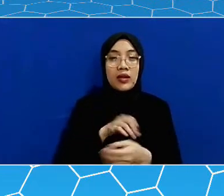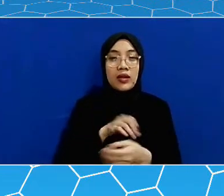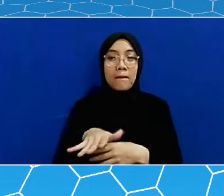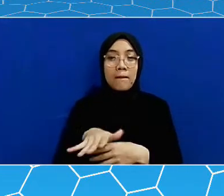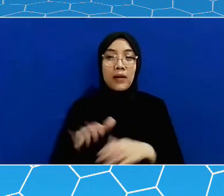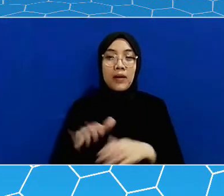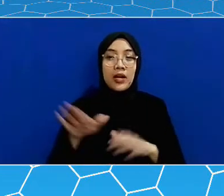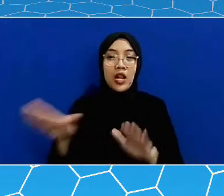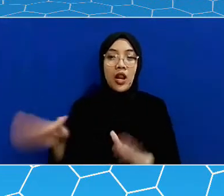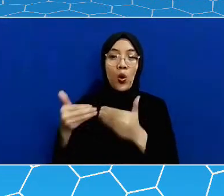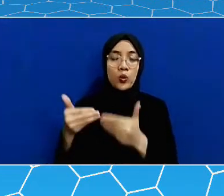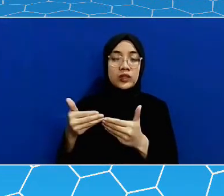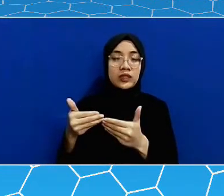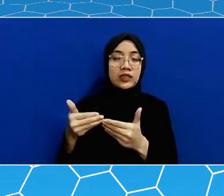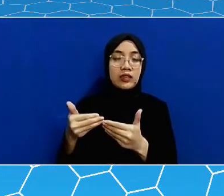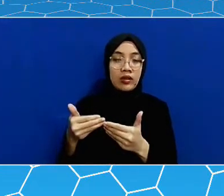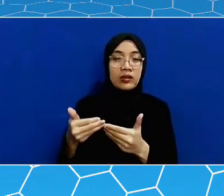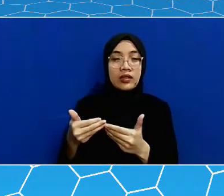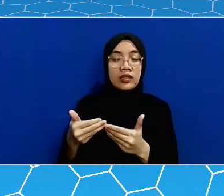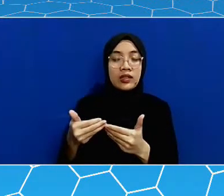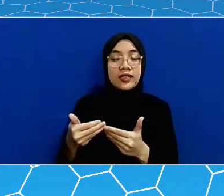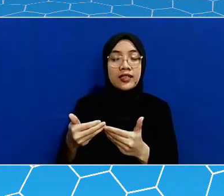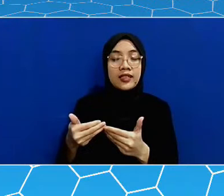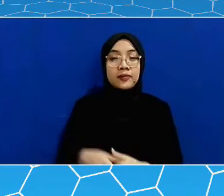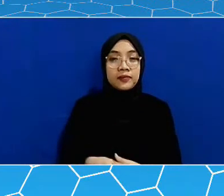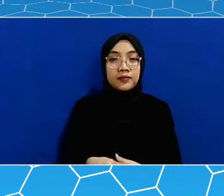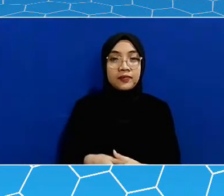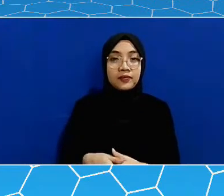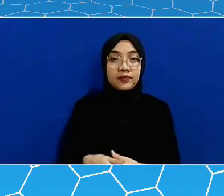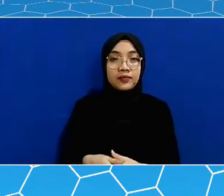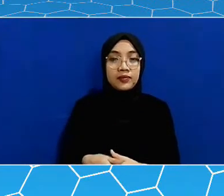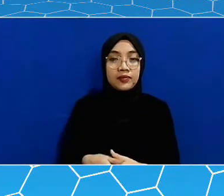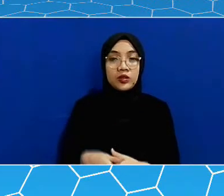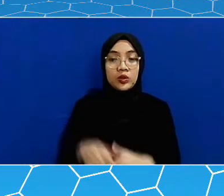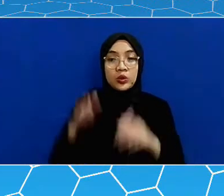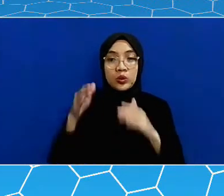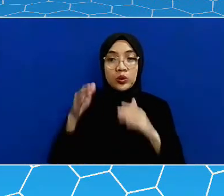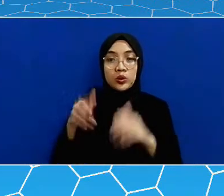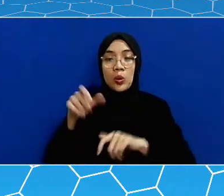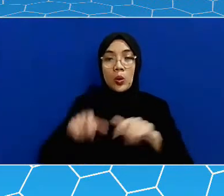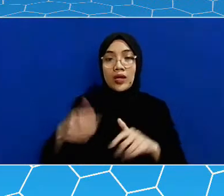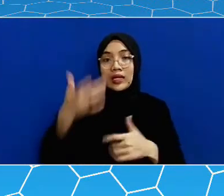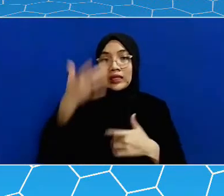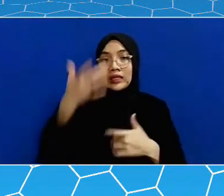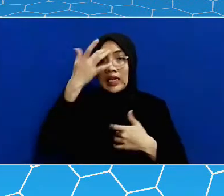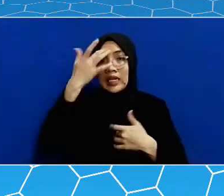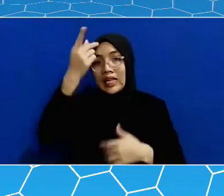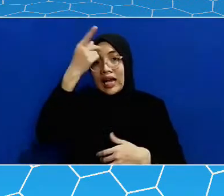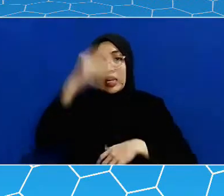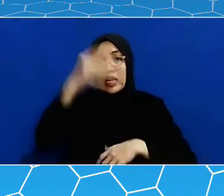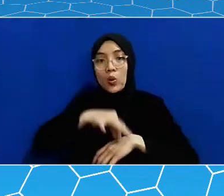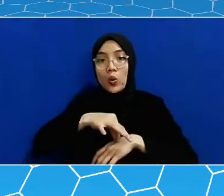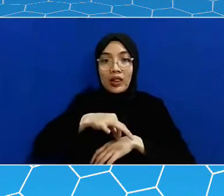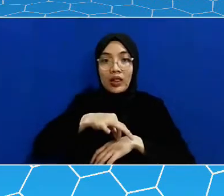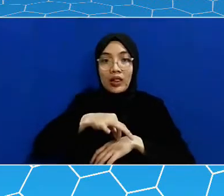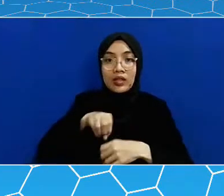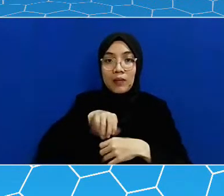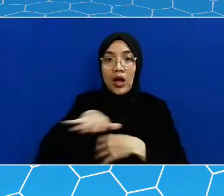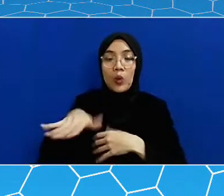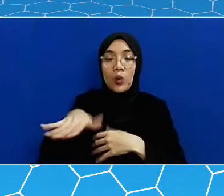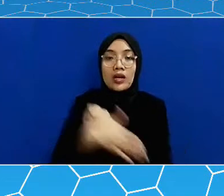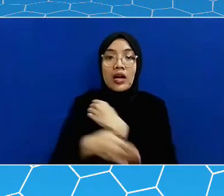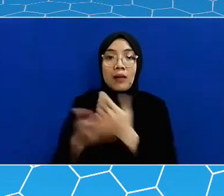skin cancer presentations in various countries? So can I break that question down